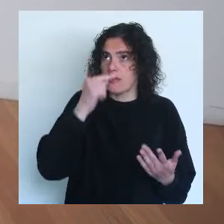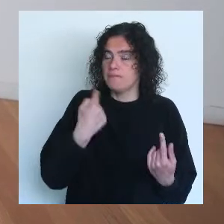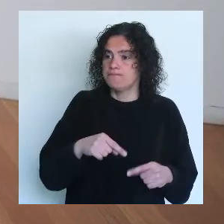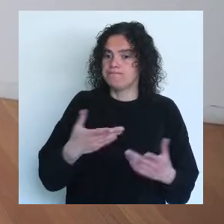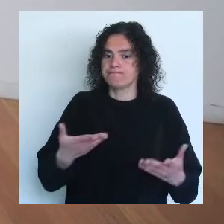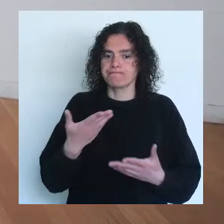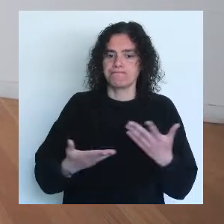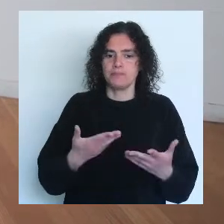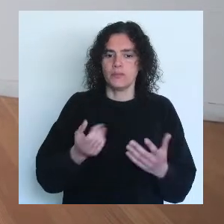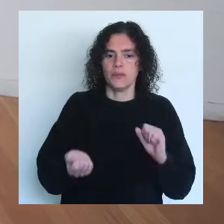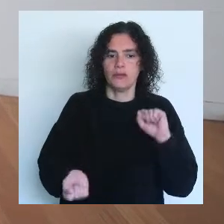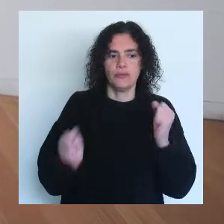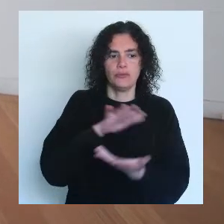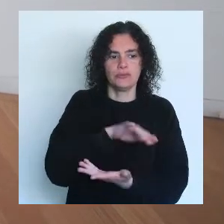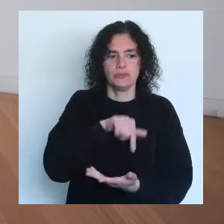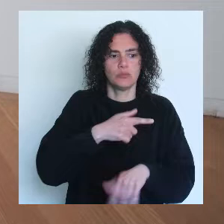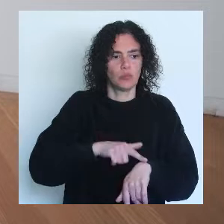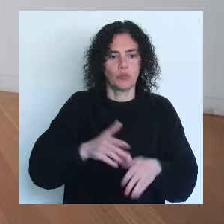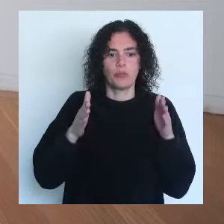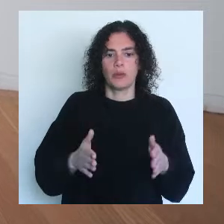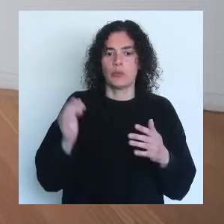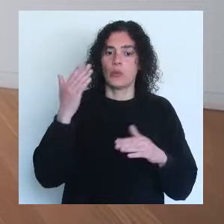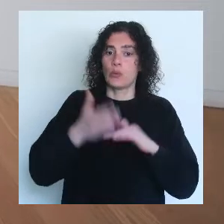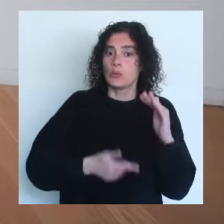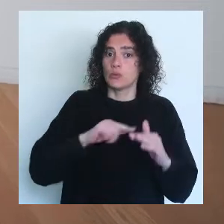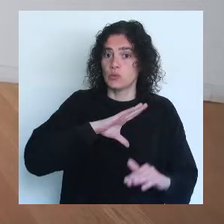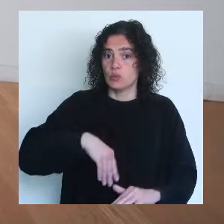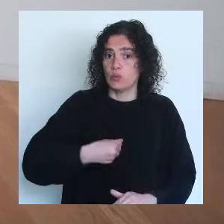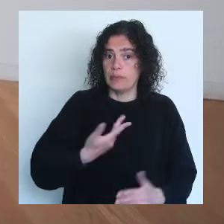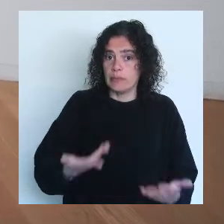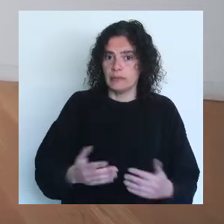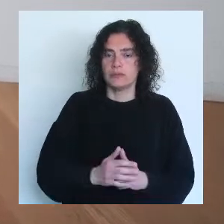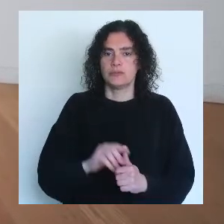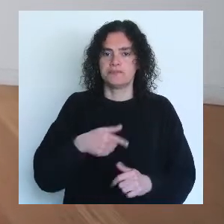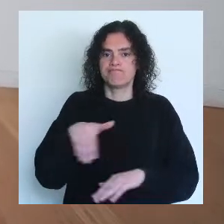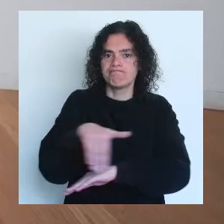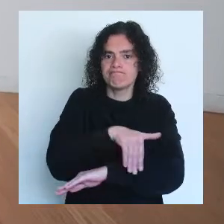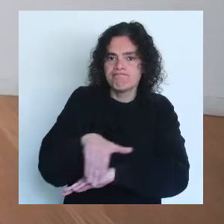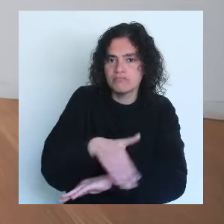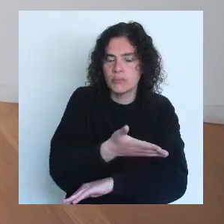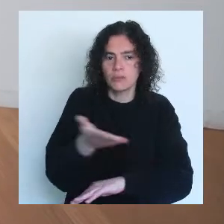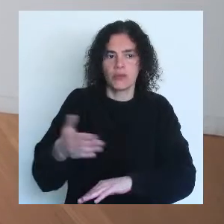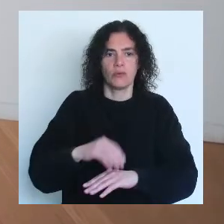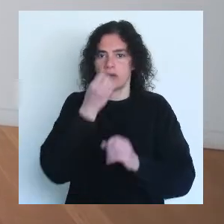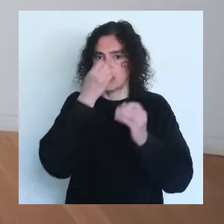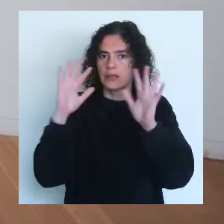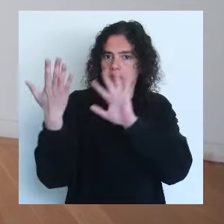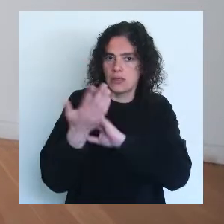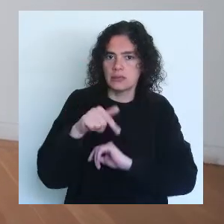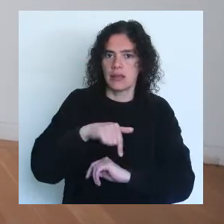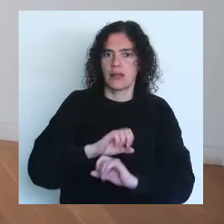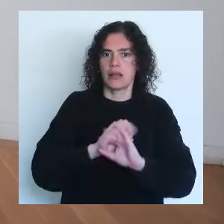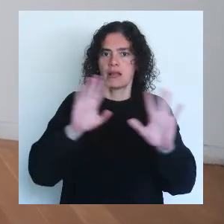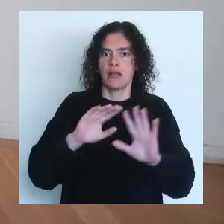idea that the revolutionary moment happening in the world, in the street, in